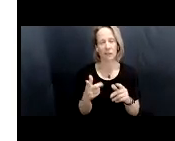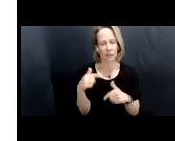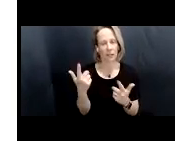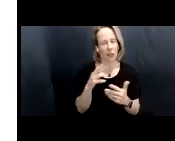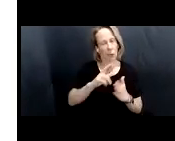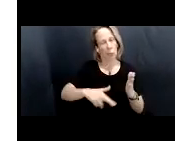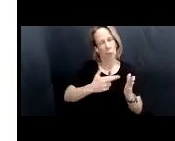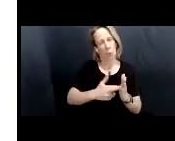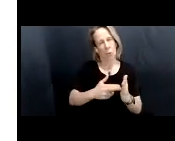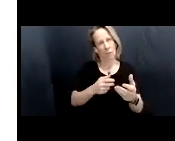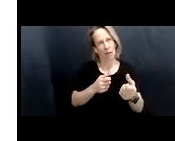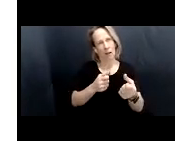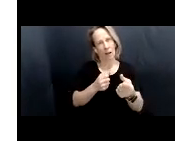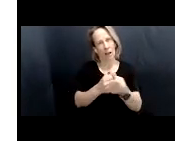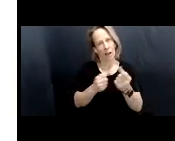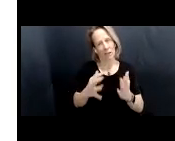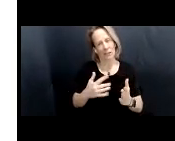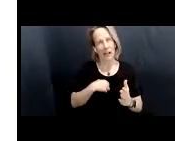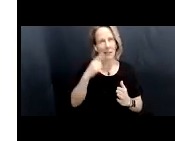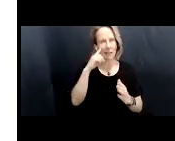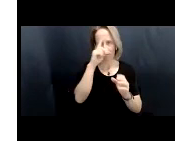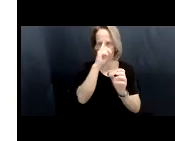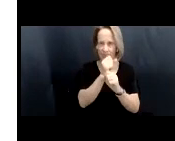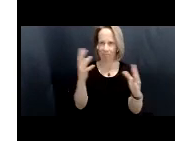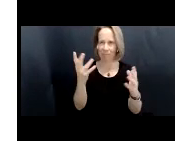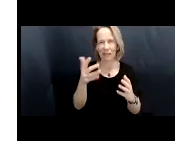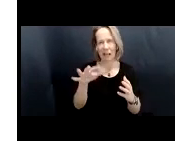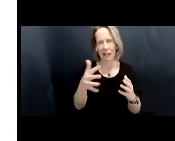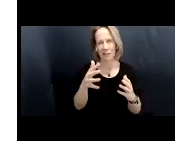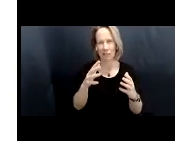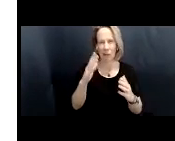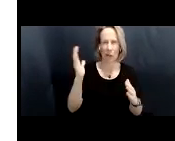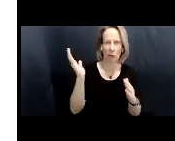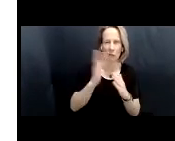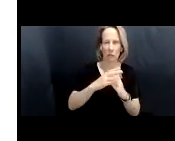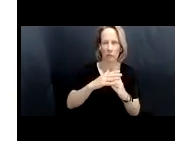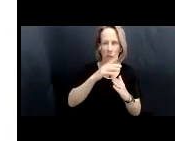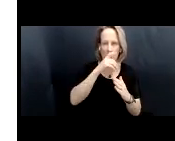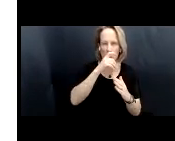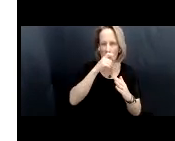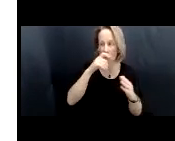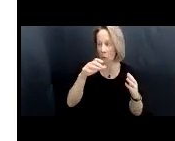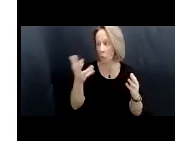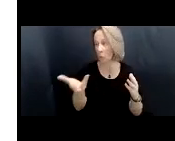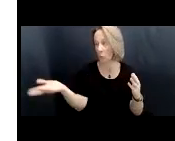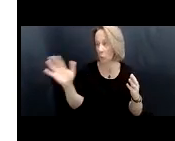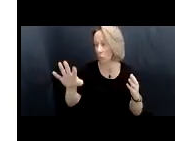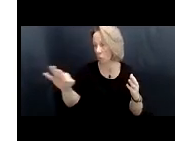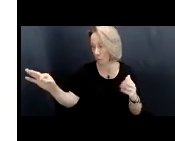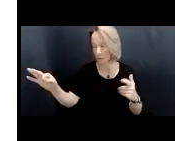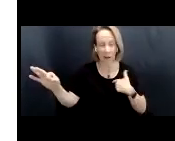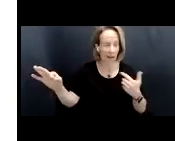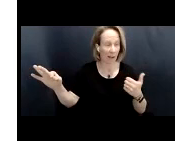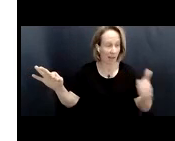being this kind of ultimate kind of connector, right? So as advocates, we're connecting the dots, connecting